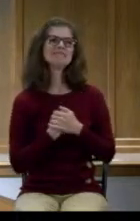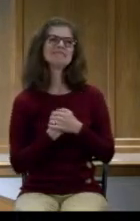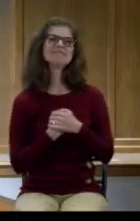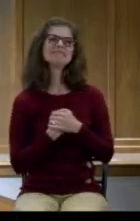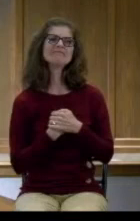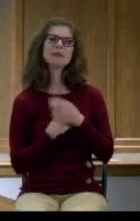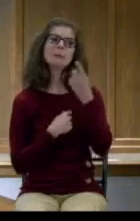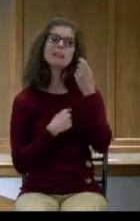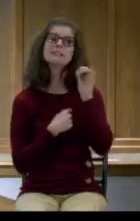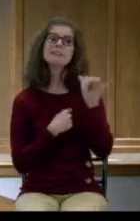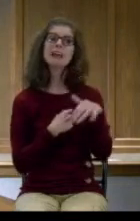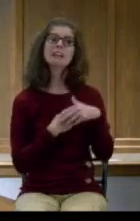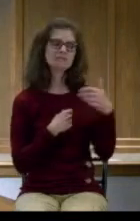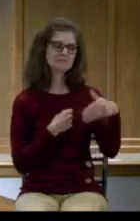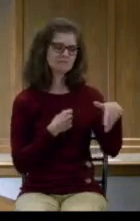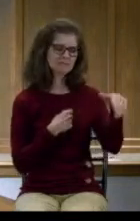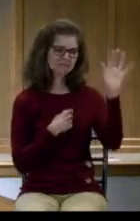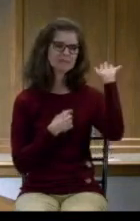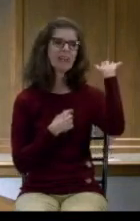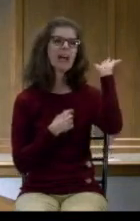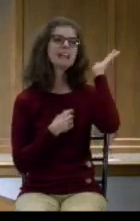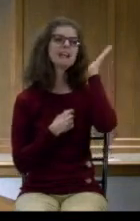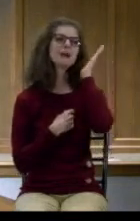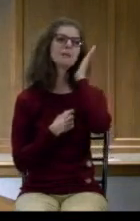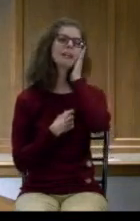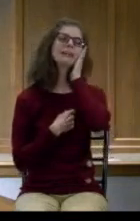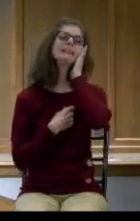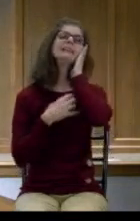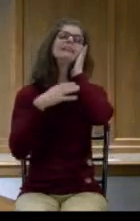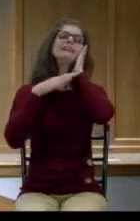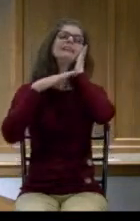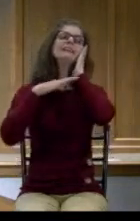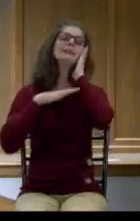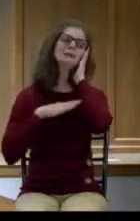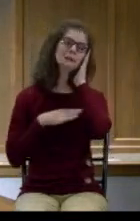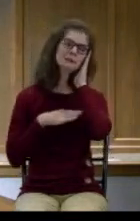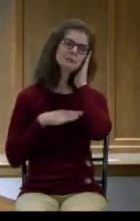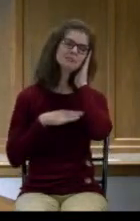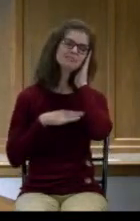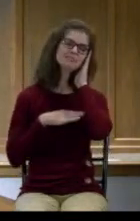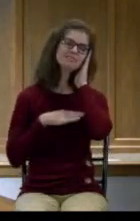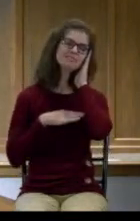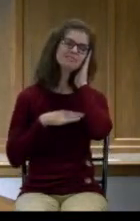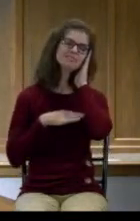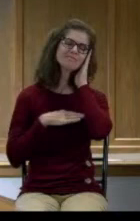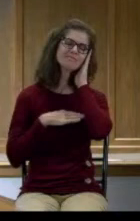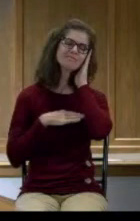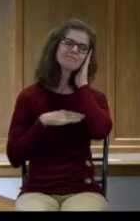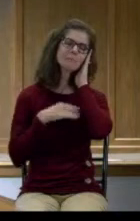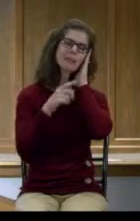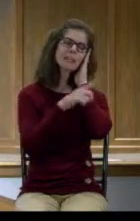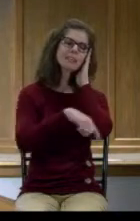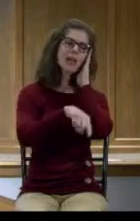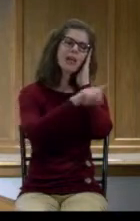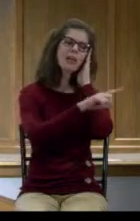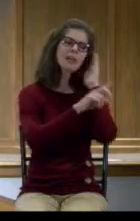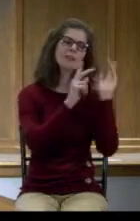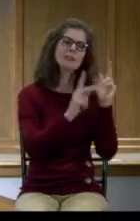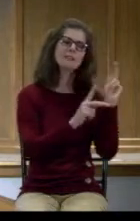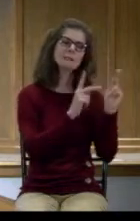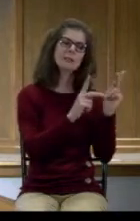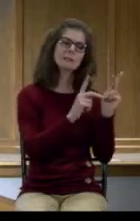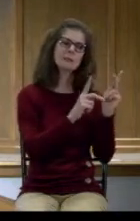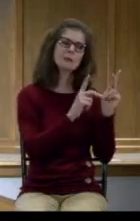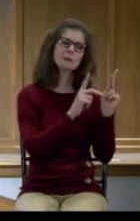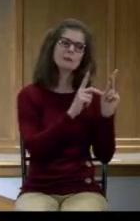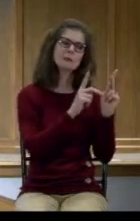And because of that, I can go to bed at night and be okay with the world. It's because the people I know the best,